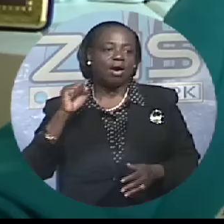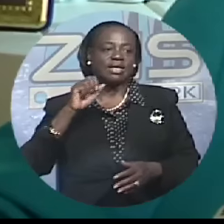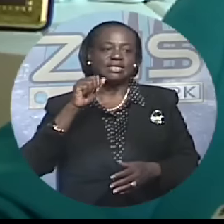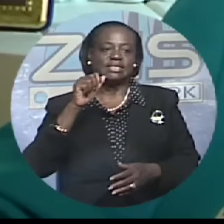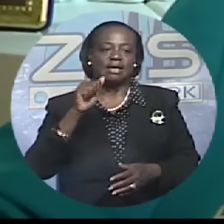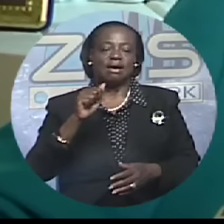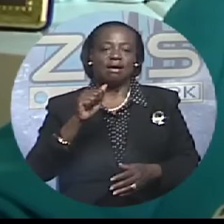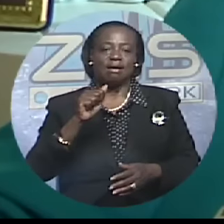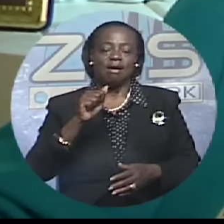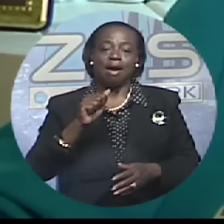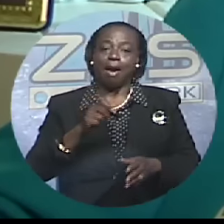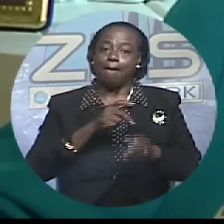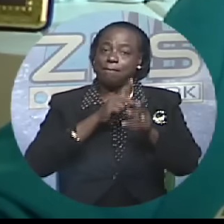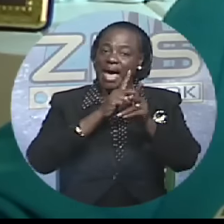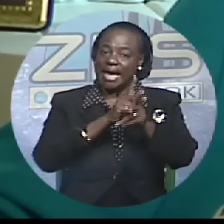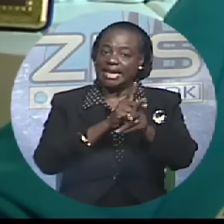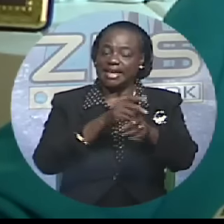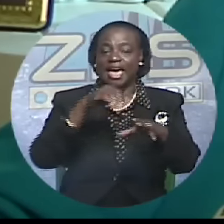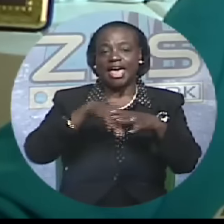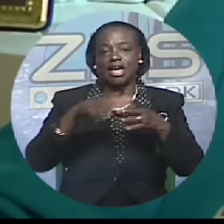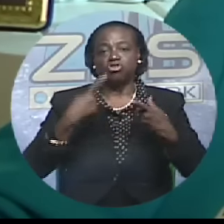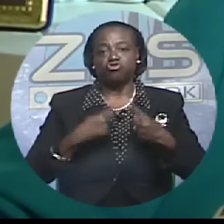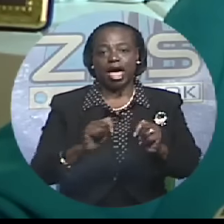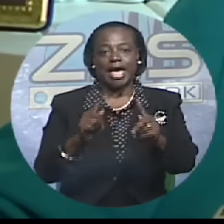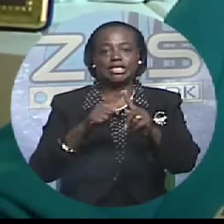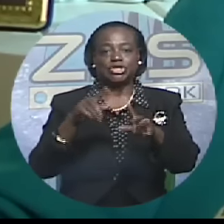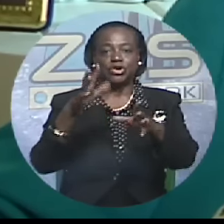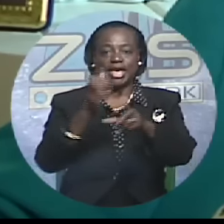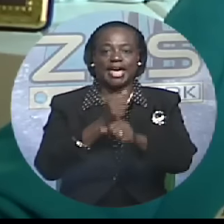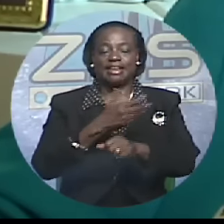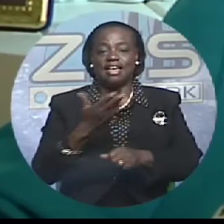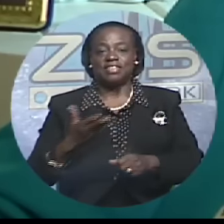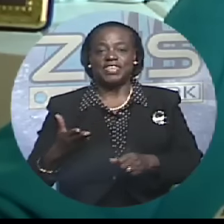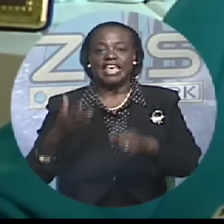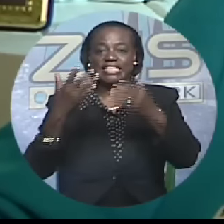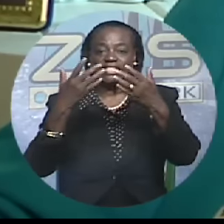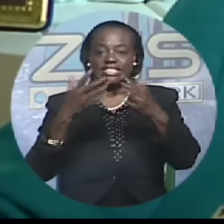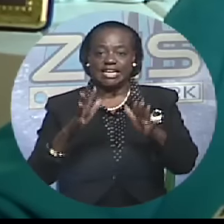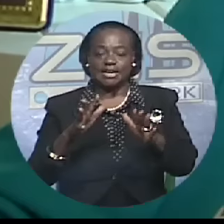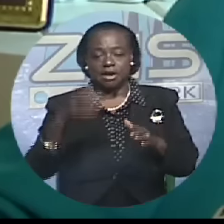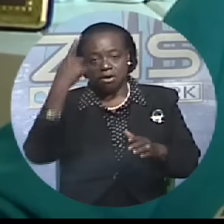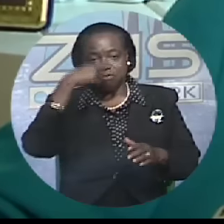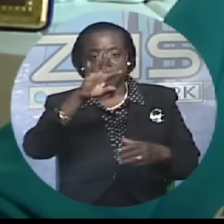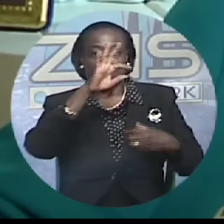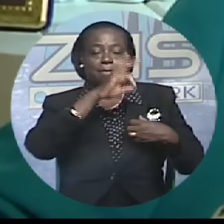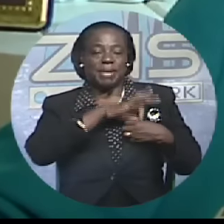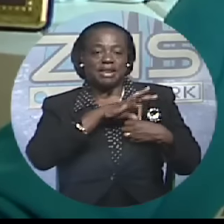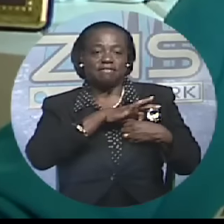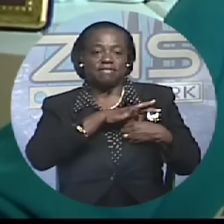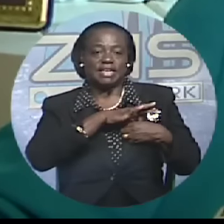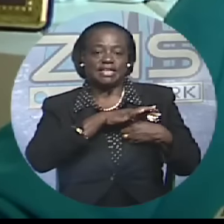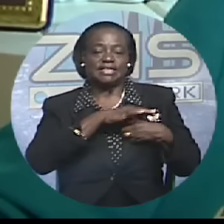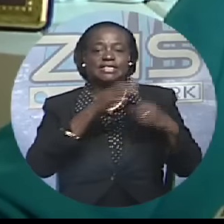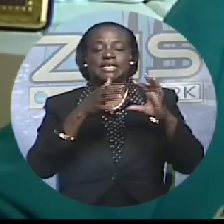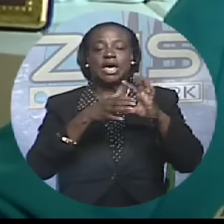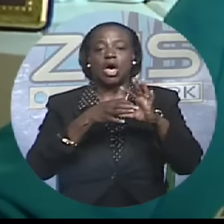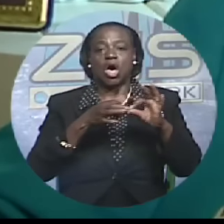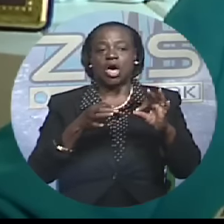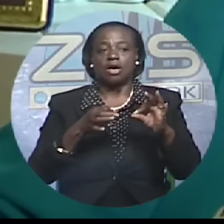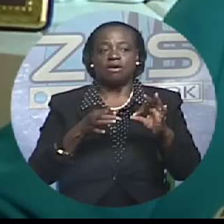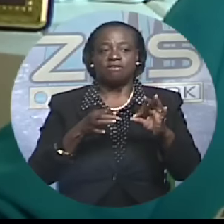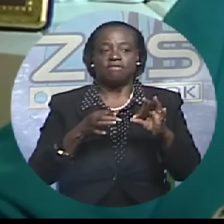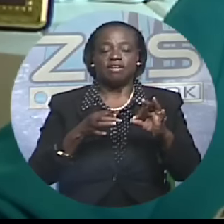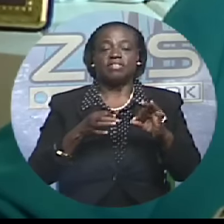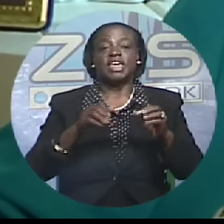a pioneer in trying to get things done for the benefit of athletes, for the benefit